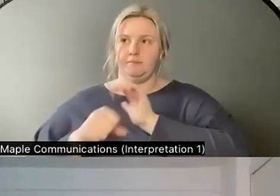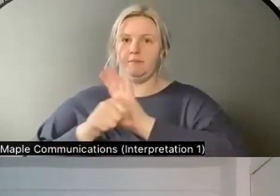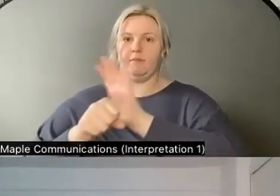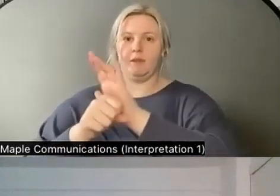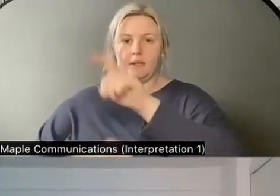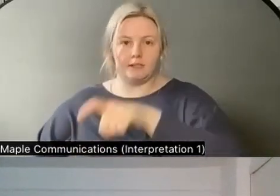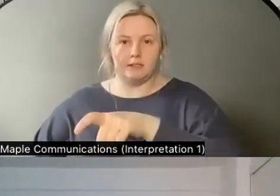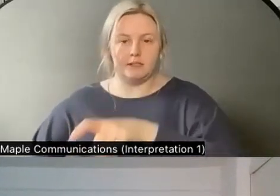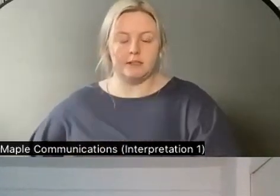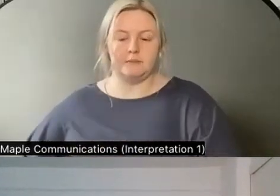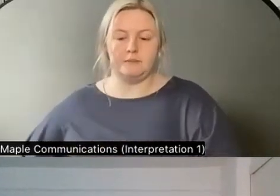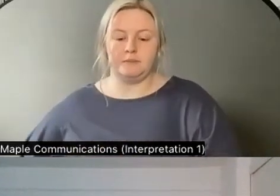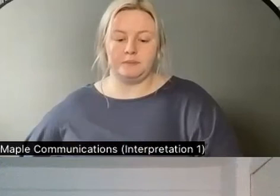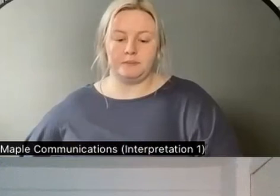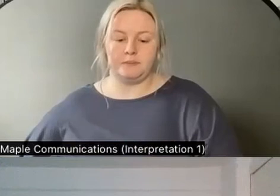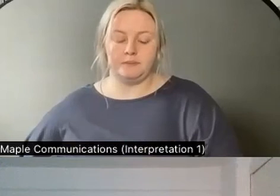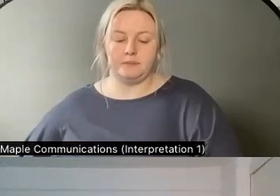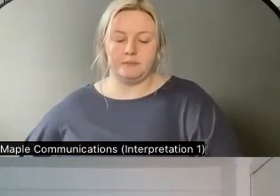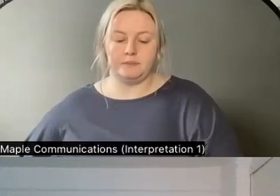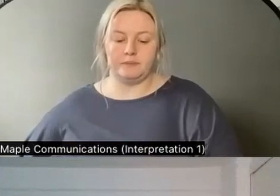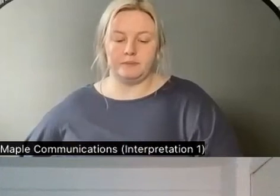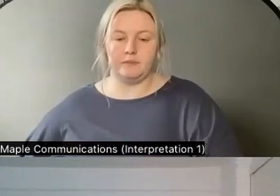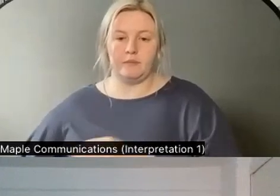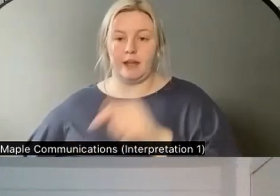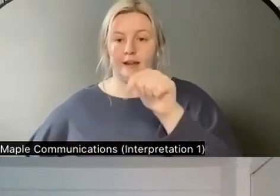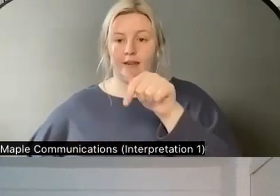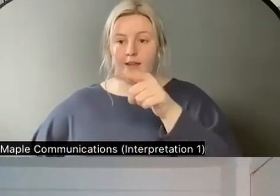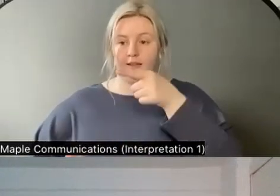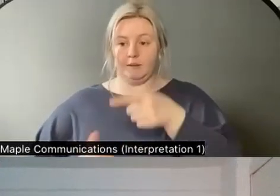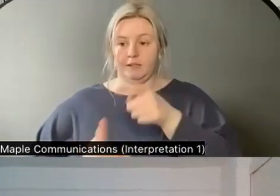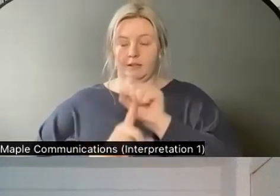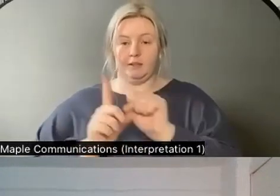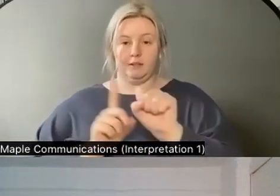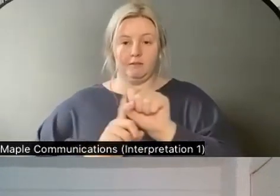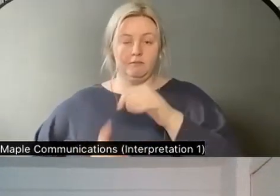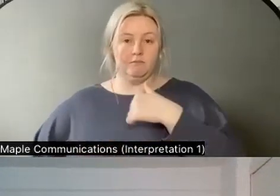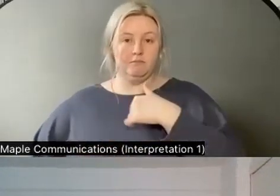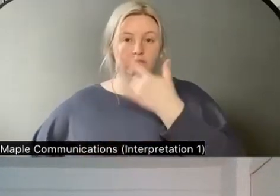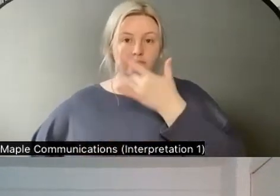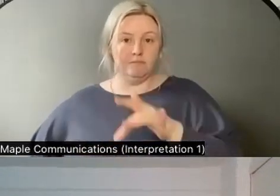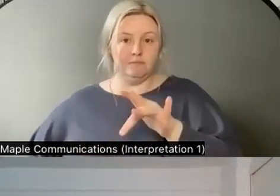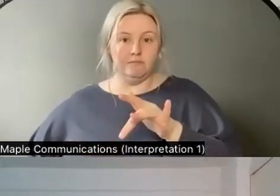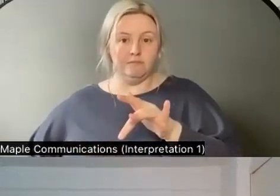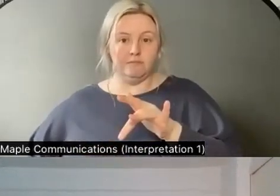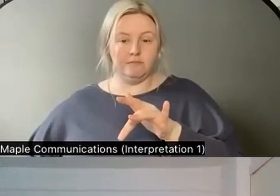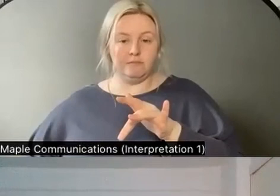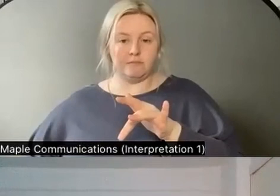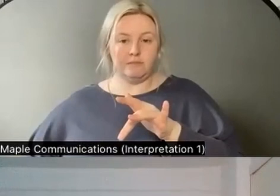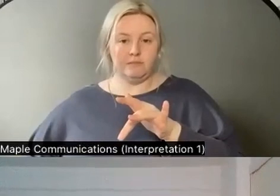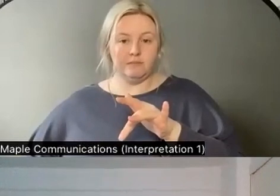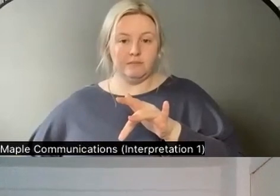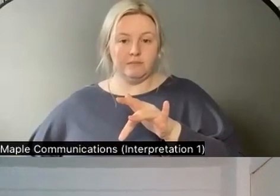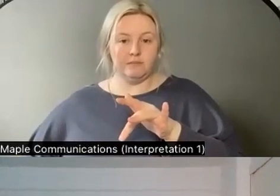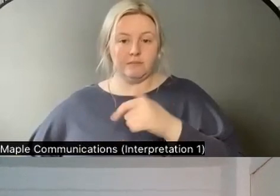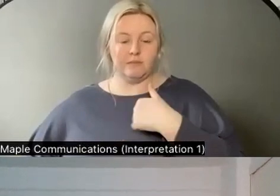guess in this specific context, I was lucky that I also had the more stigmatizing diagnosis of